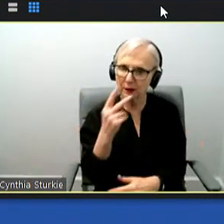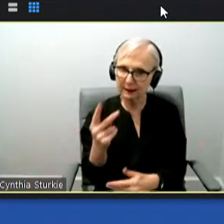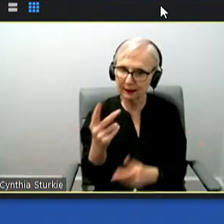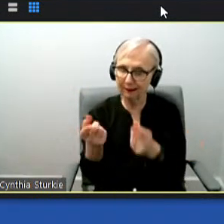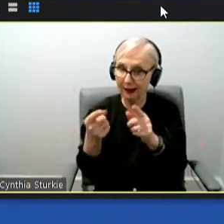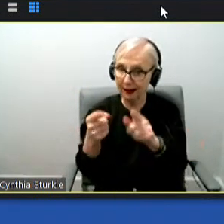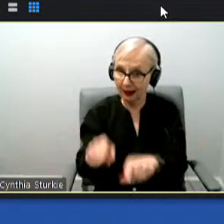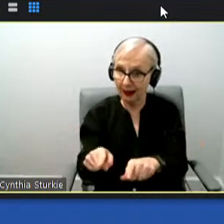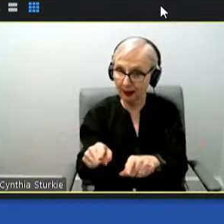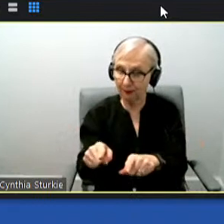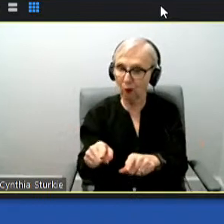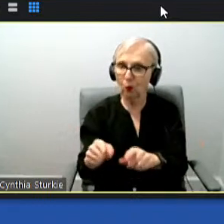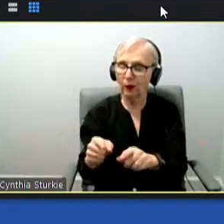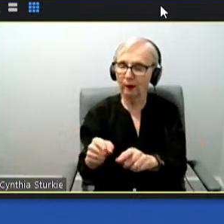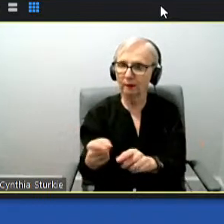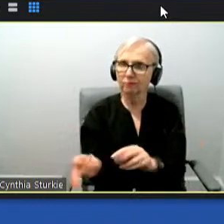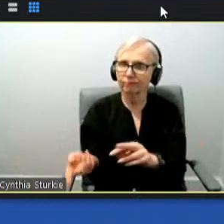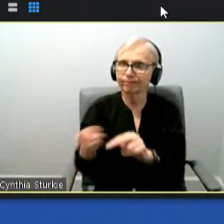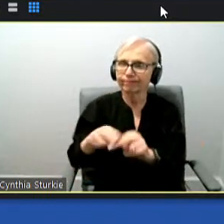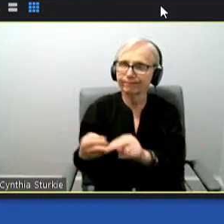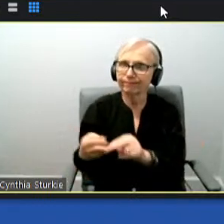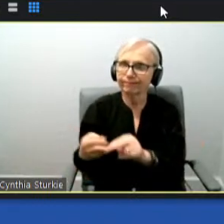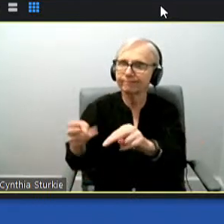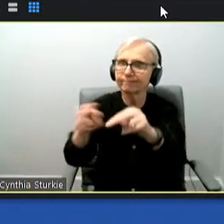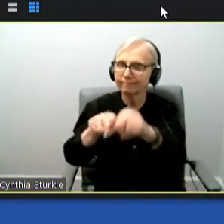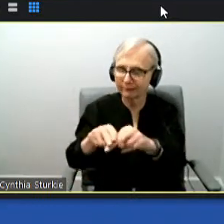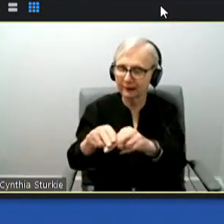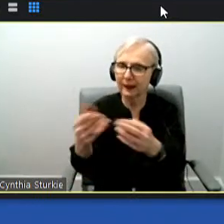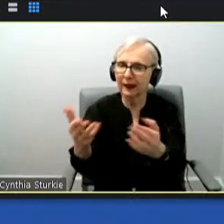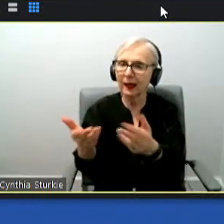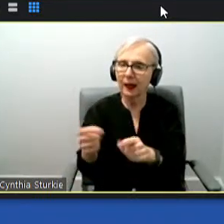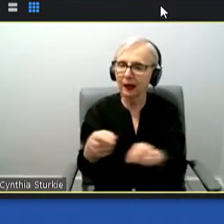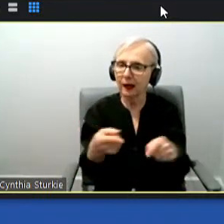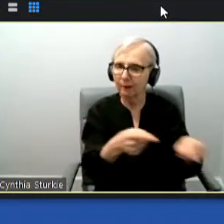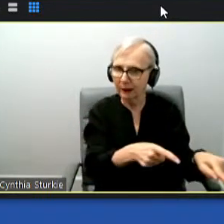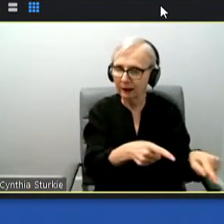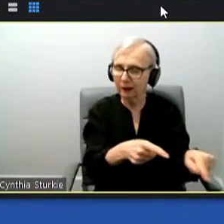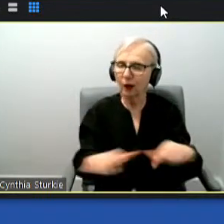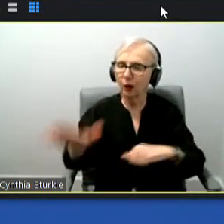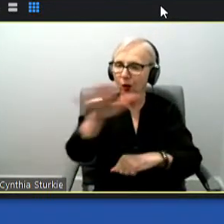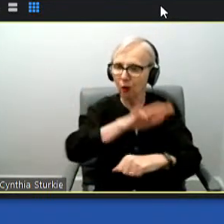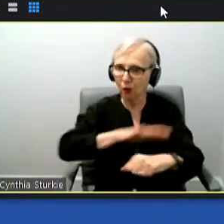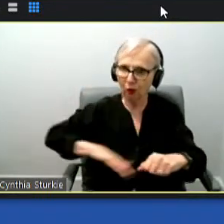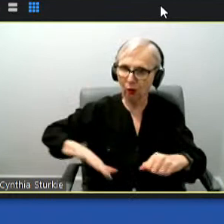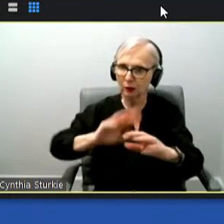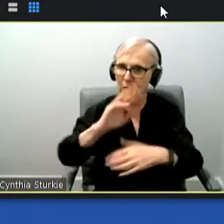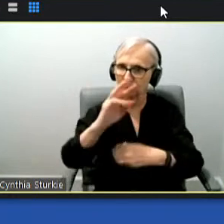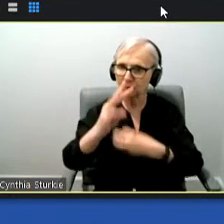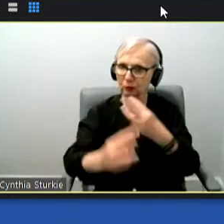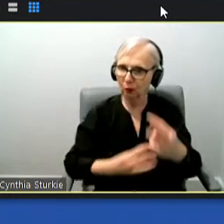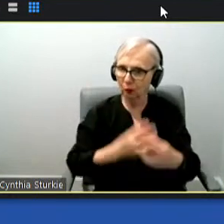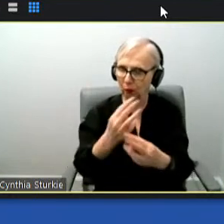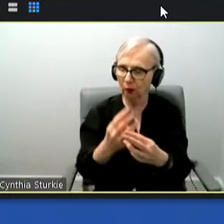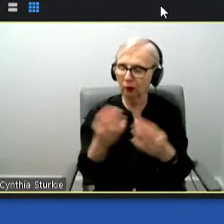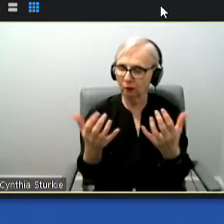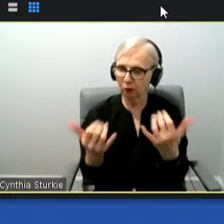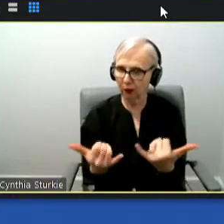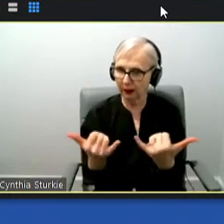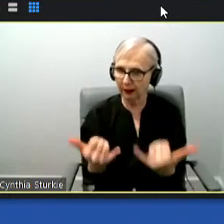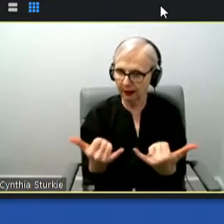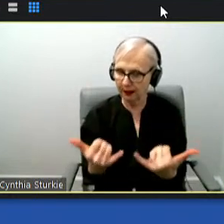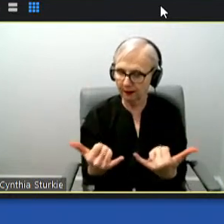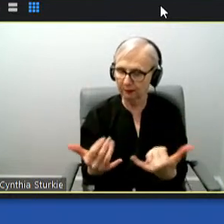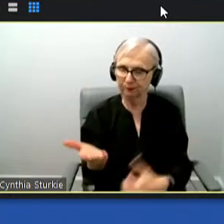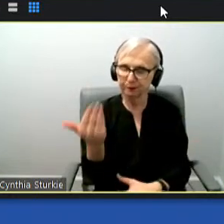out with the really rapid case increases that are occurring across the globe right now, including, unfortunately, in the last few